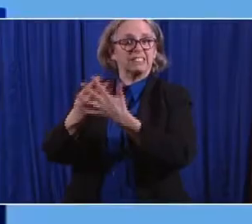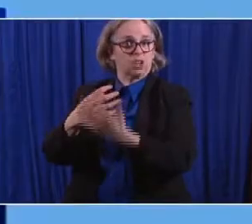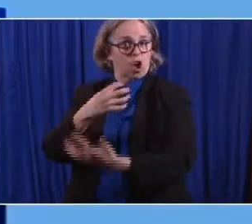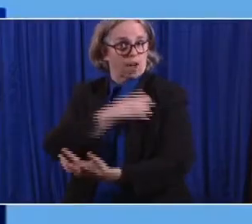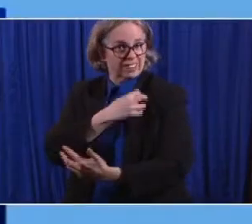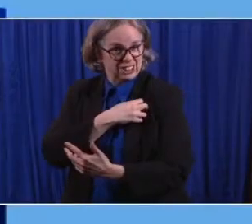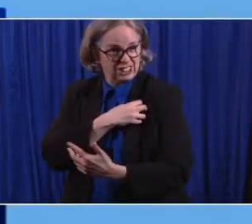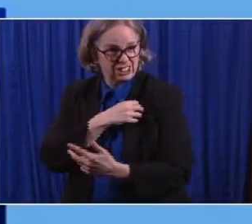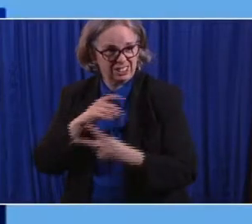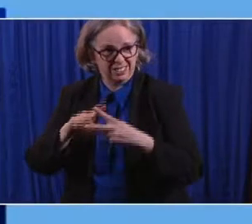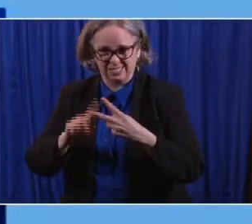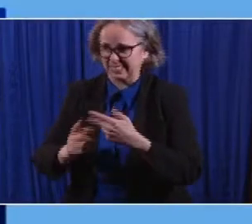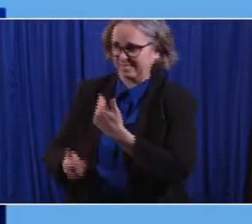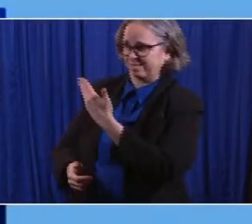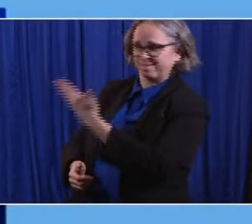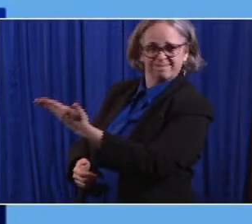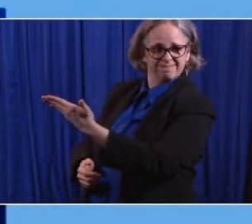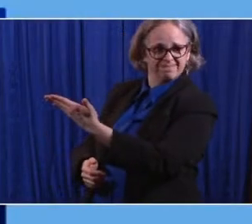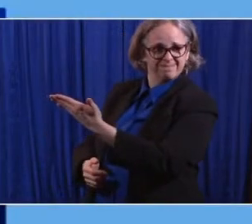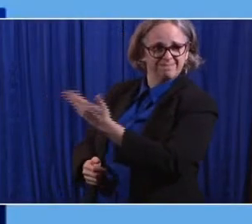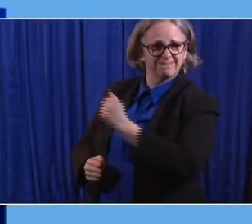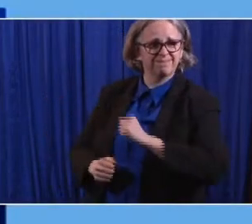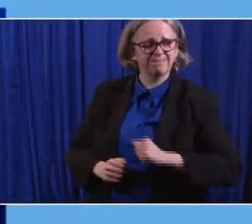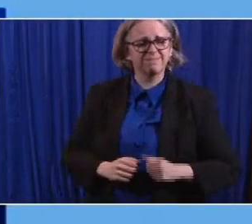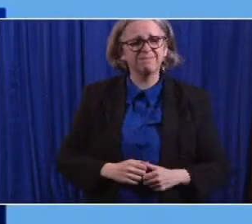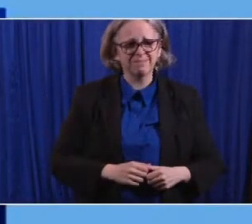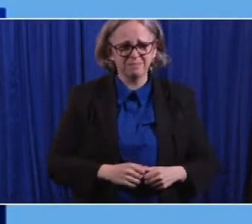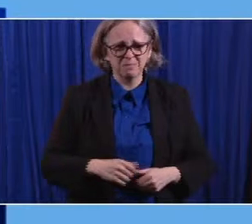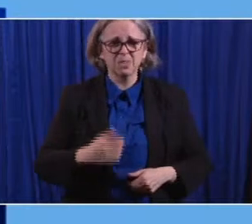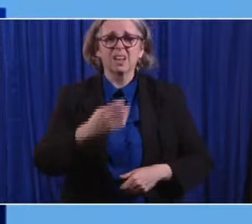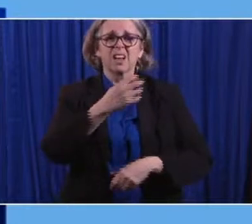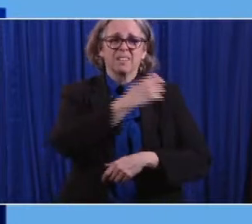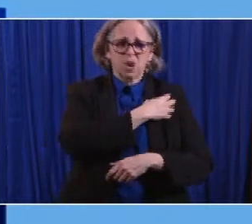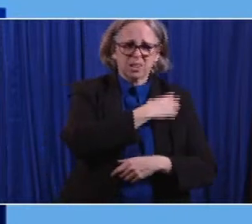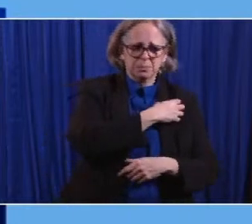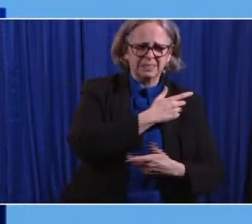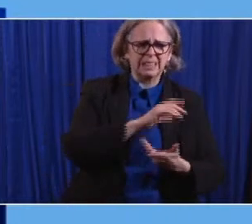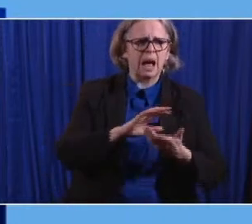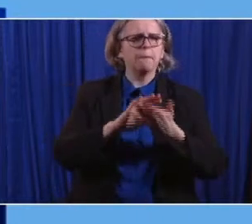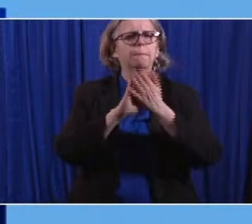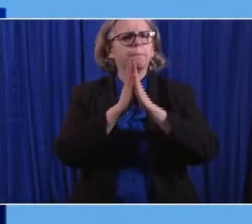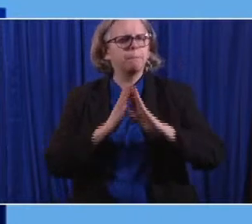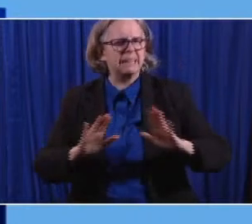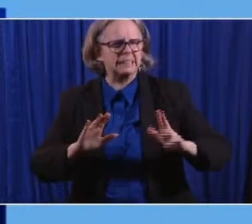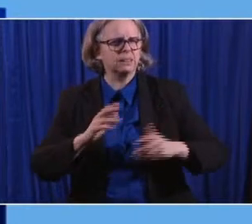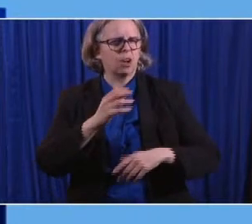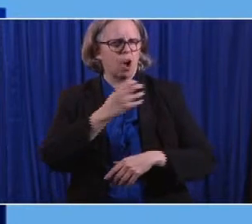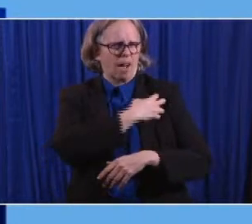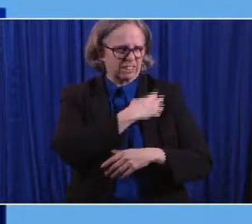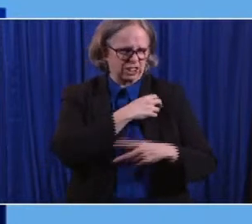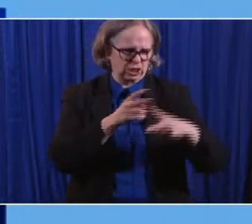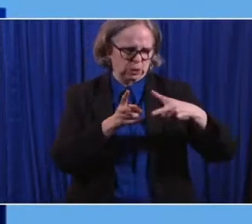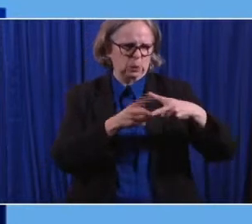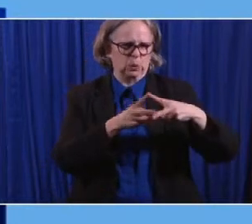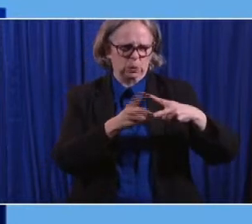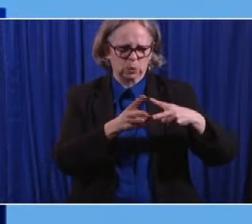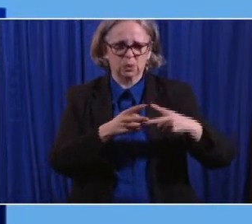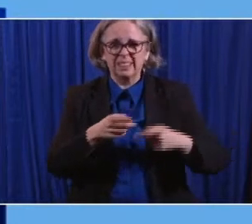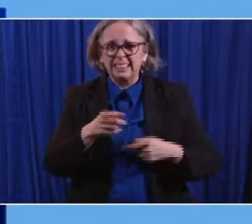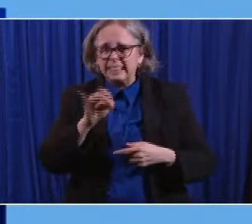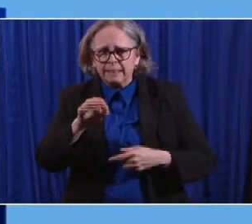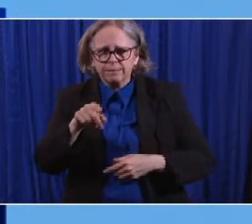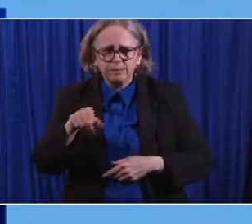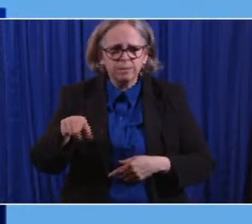group will include sworn law enforcement officers and peace officers who have first responder or direct